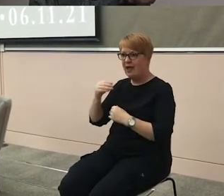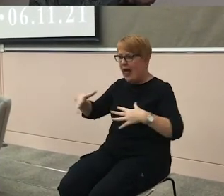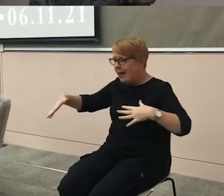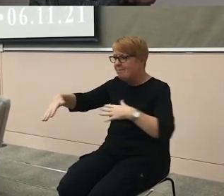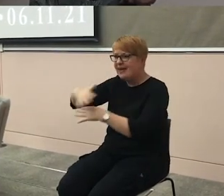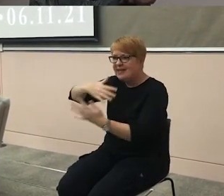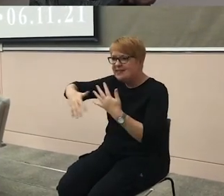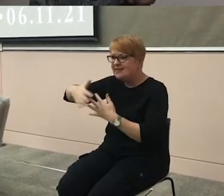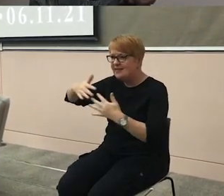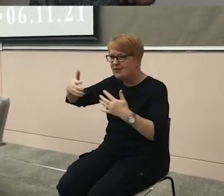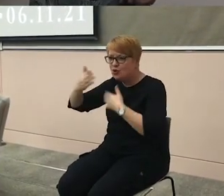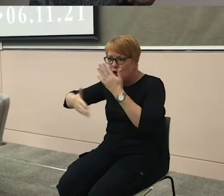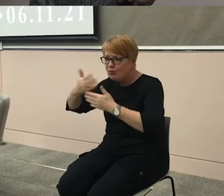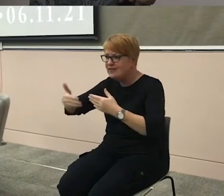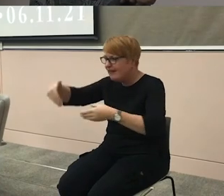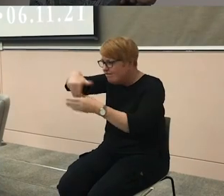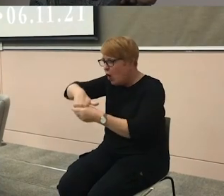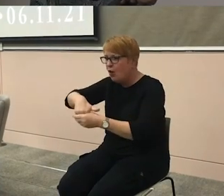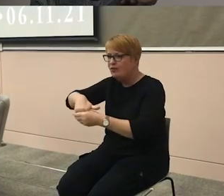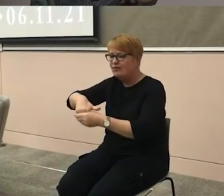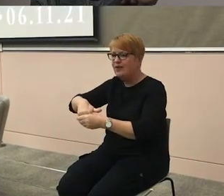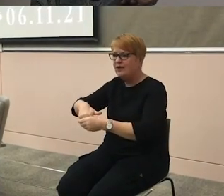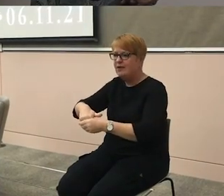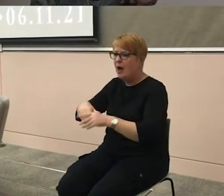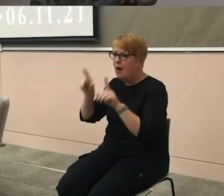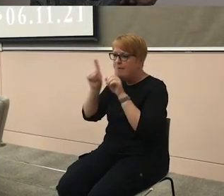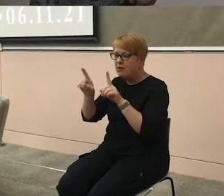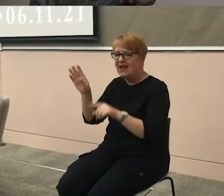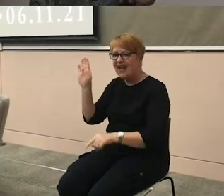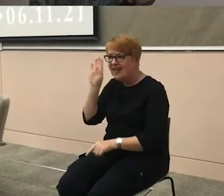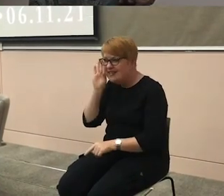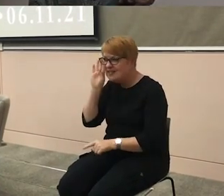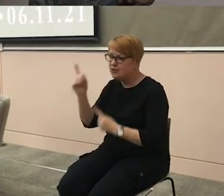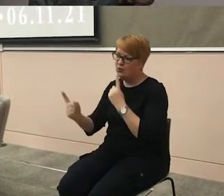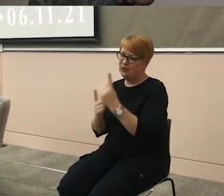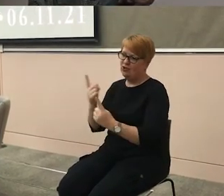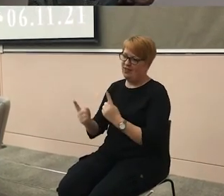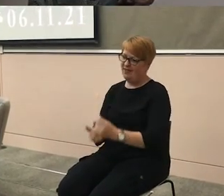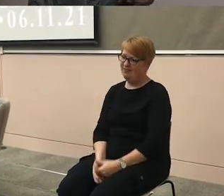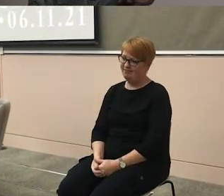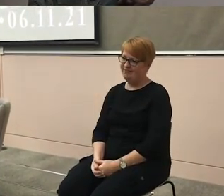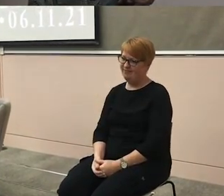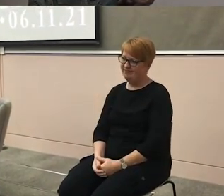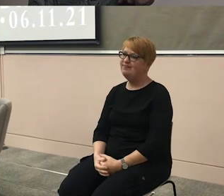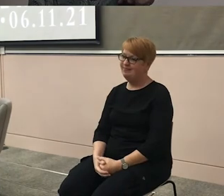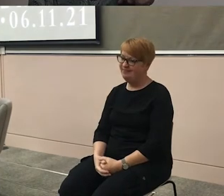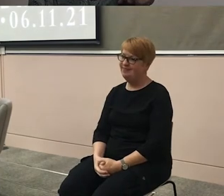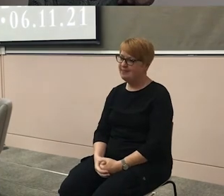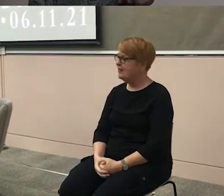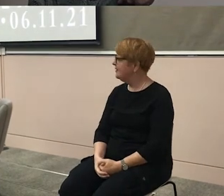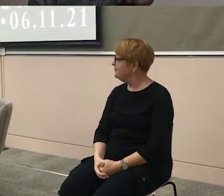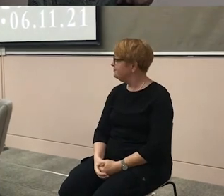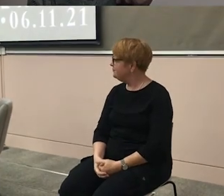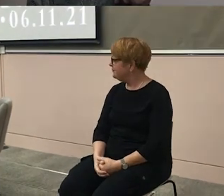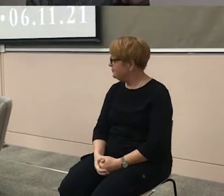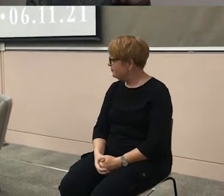evolve the stories. Yeah. That's it. And make sure that you listen to each other. Yeah. That's what I would. Just